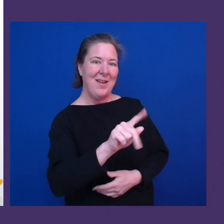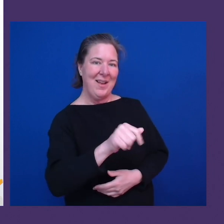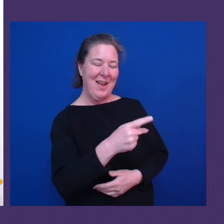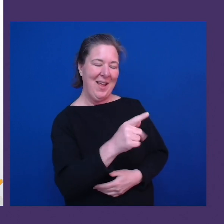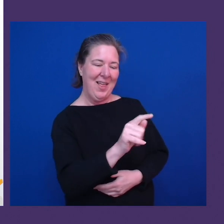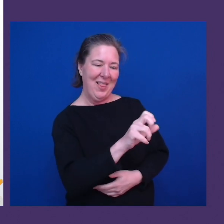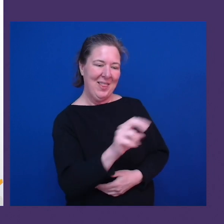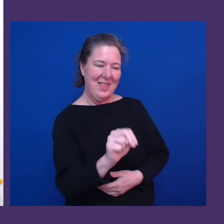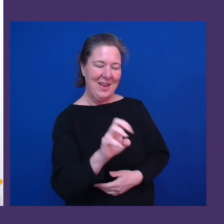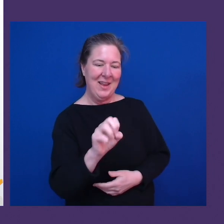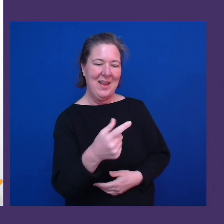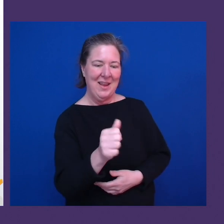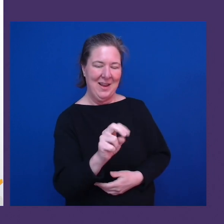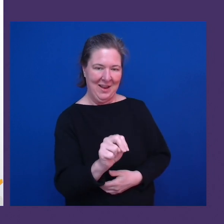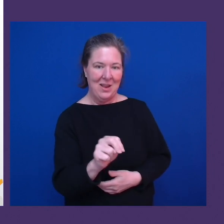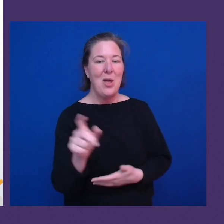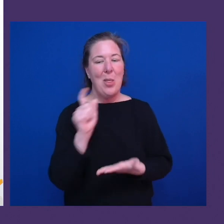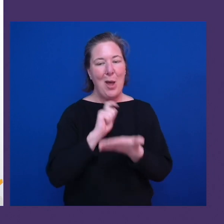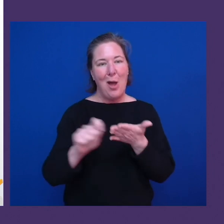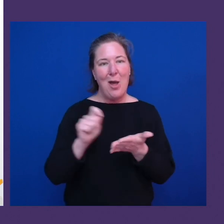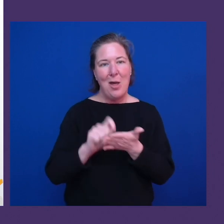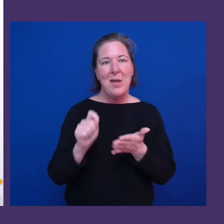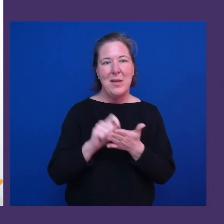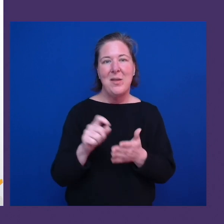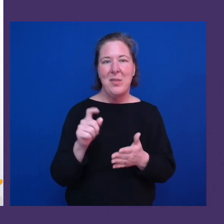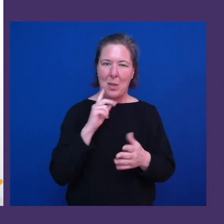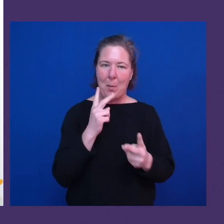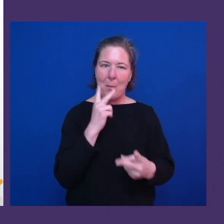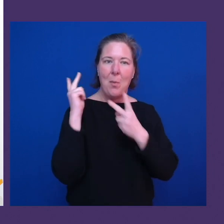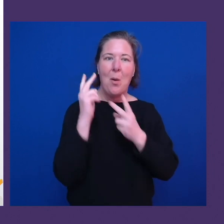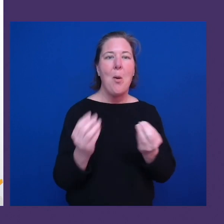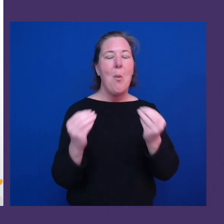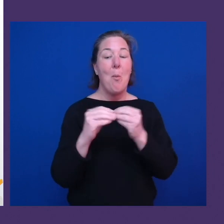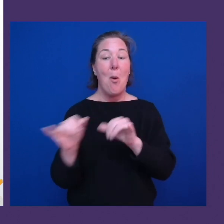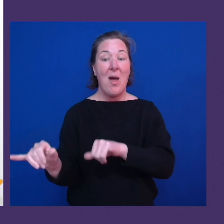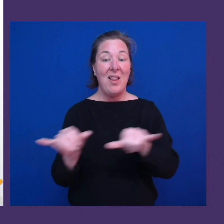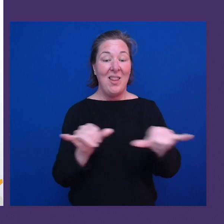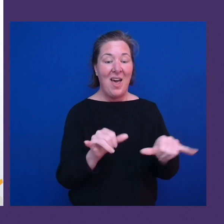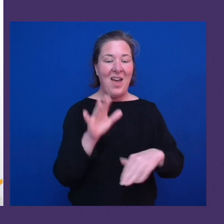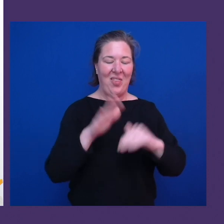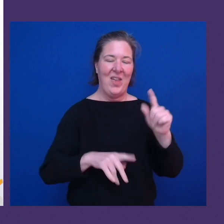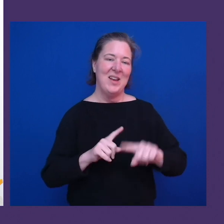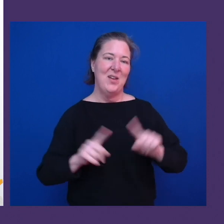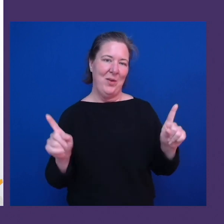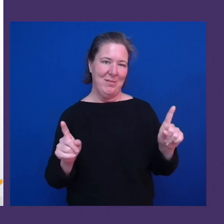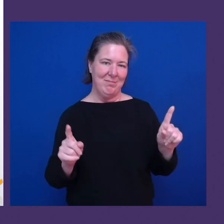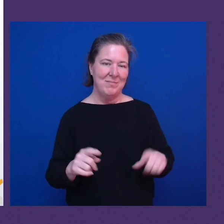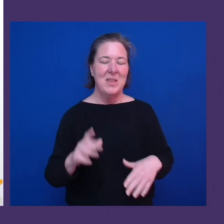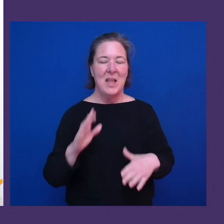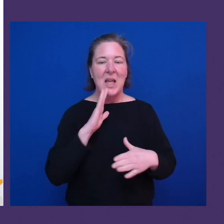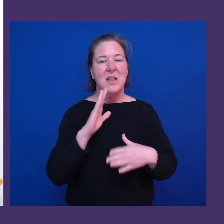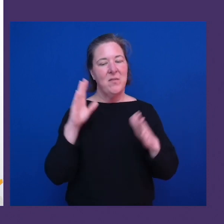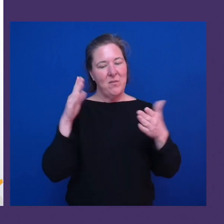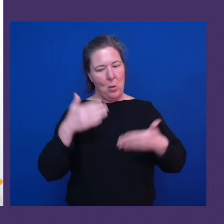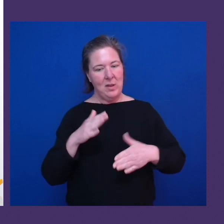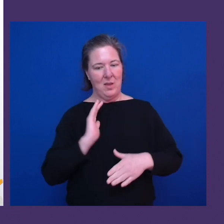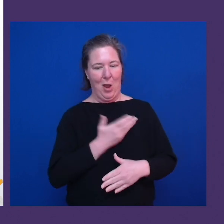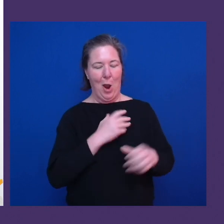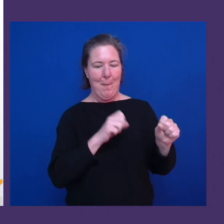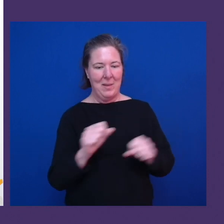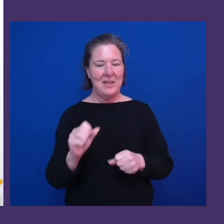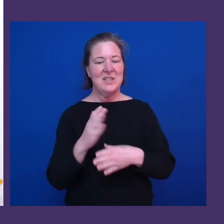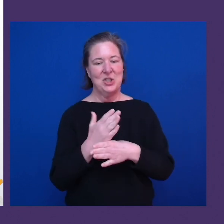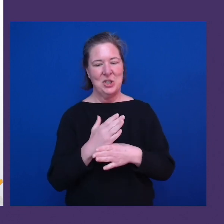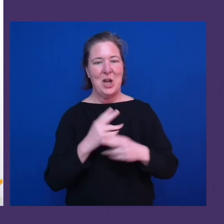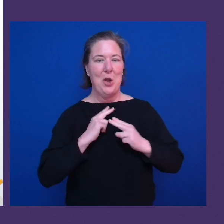co-author of the memoirs More Alike Than Different, which focuses on abilities in our shared humanity. David